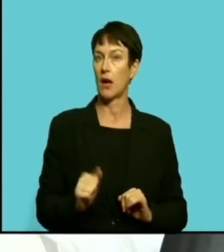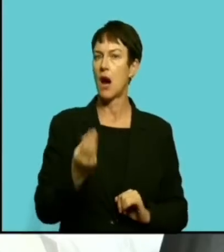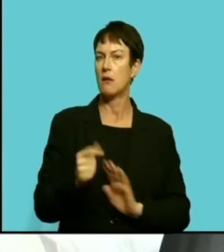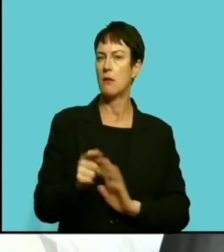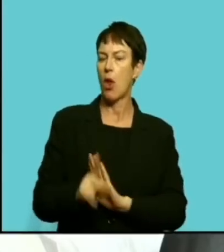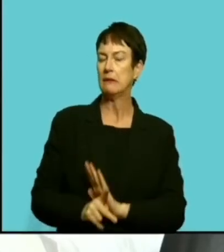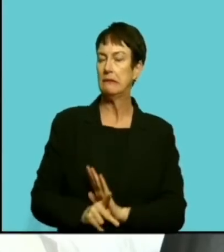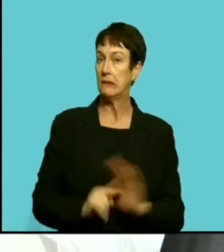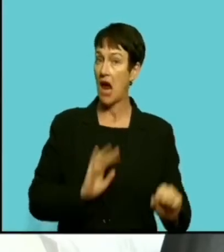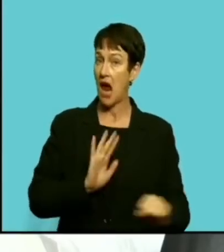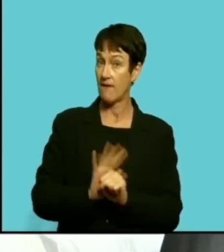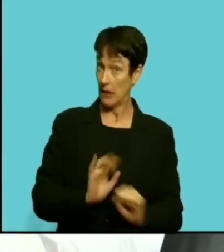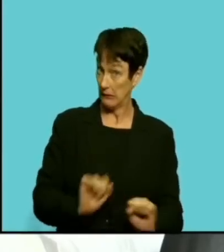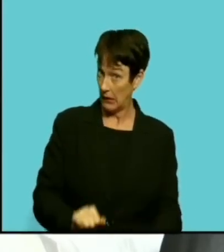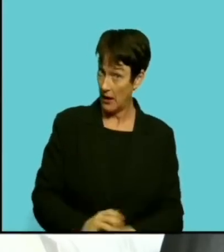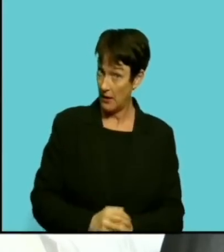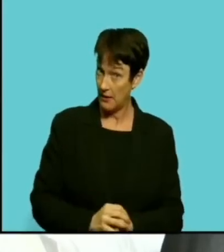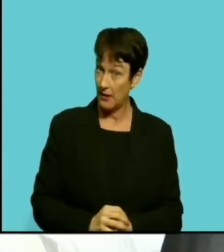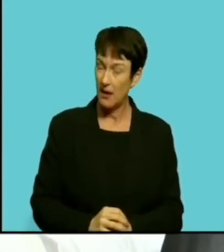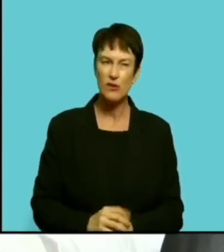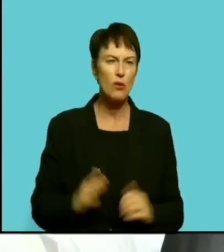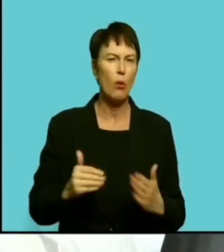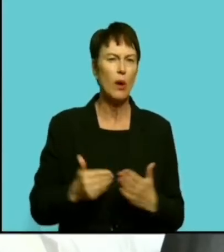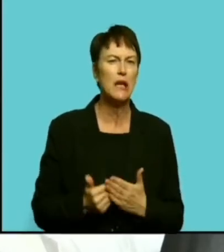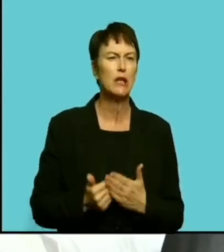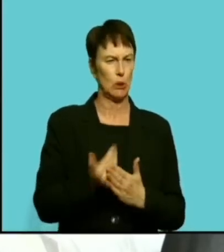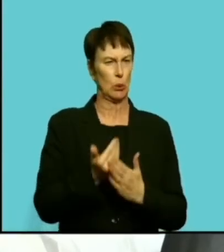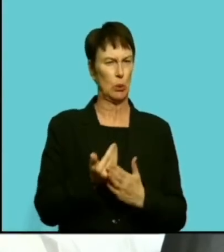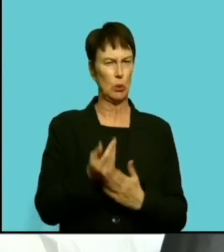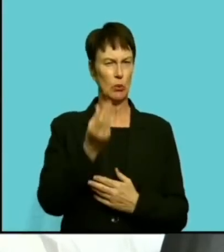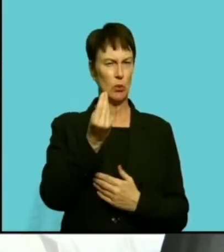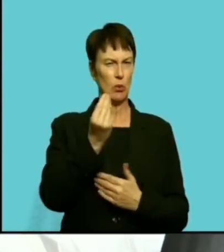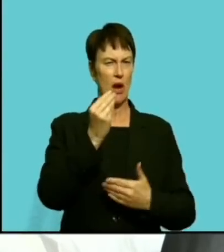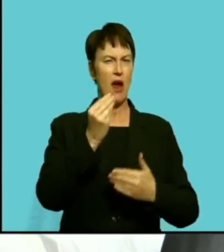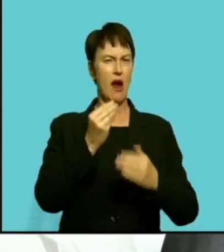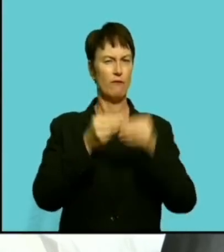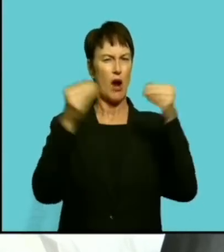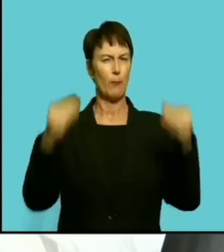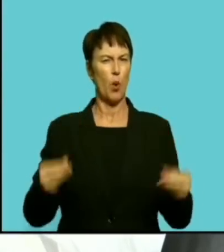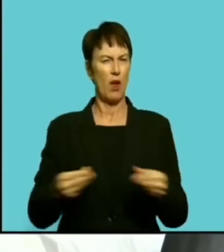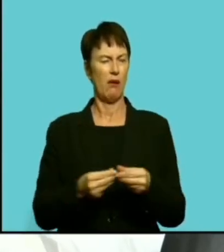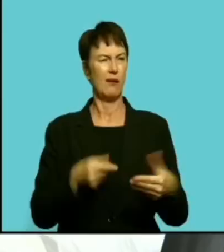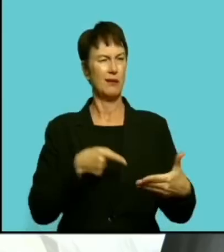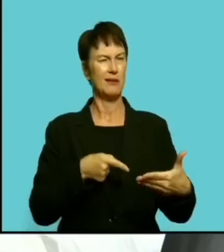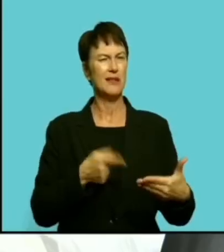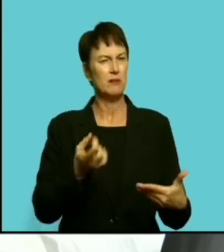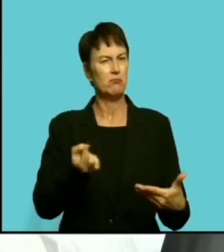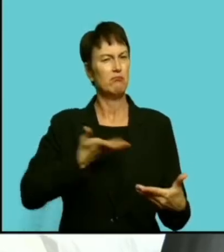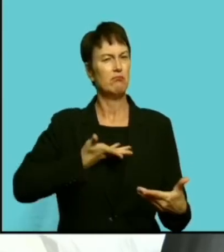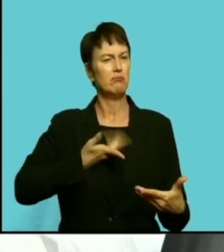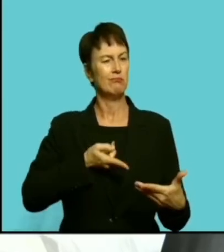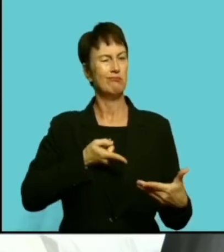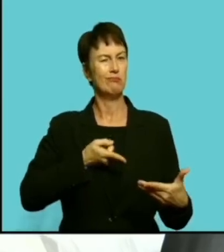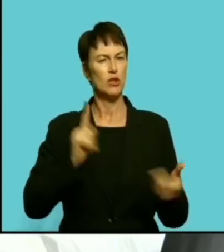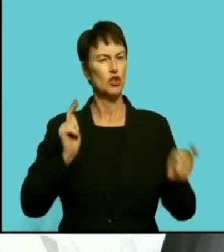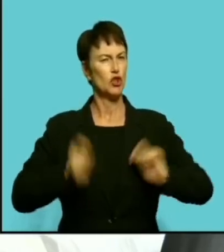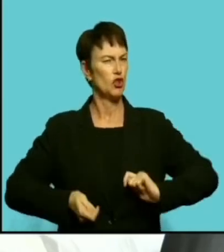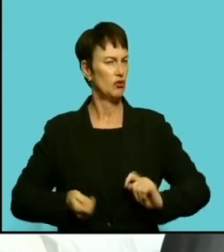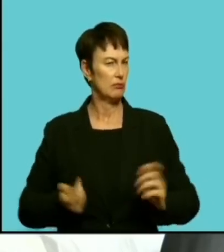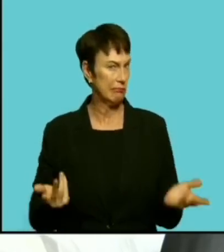policy implementation framework, please can you explain in very simple terms what's changing? What